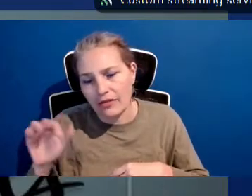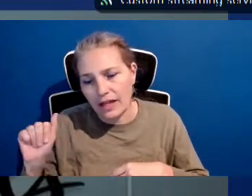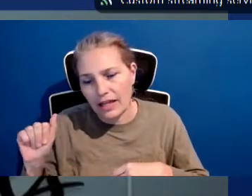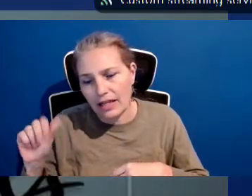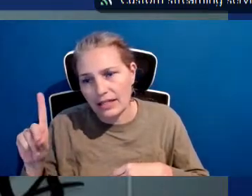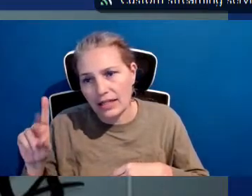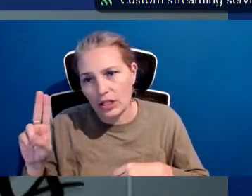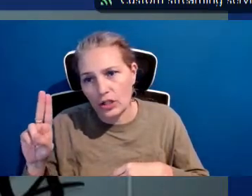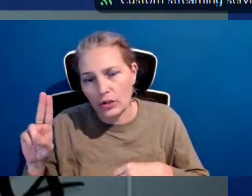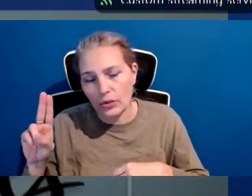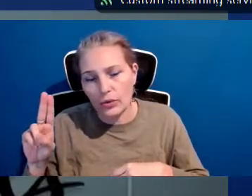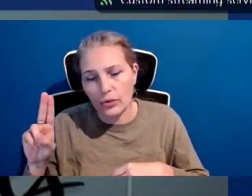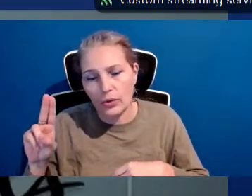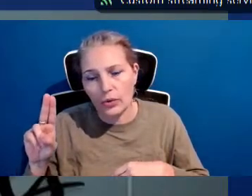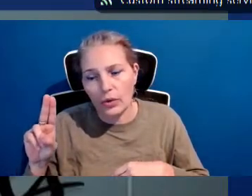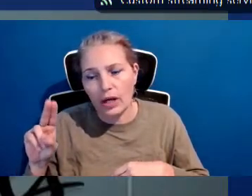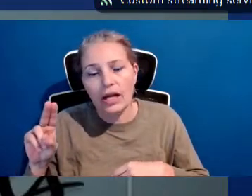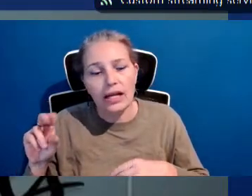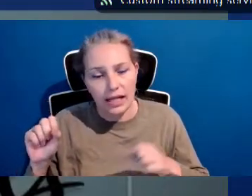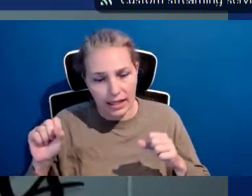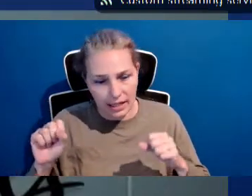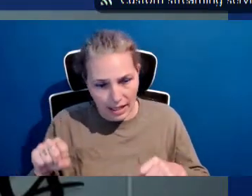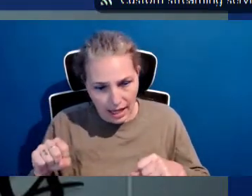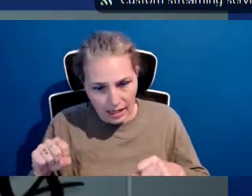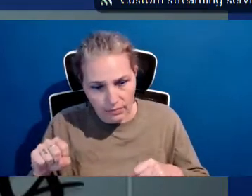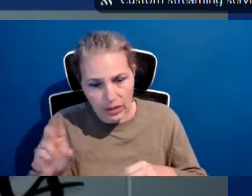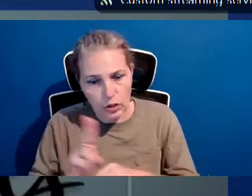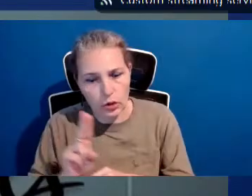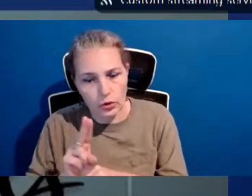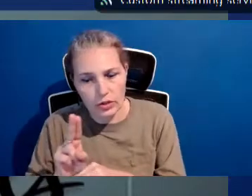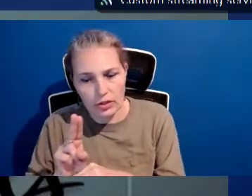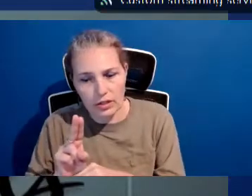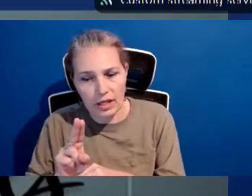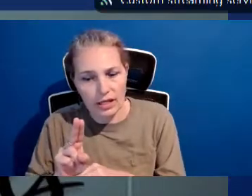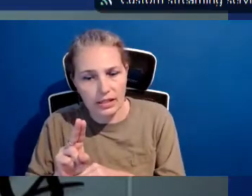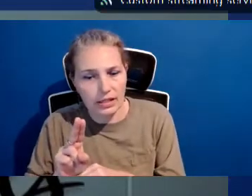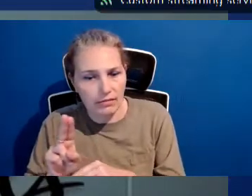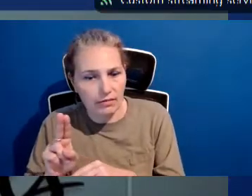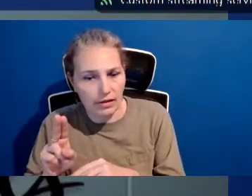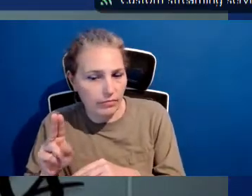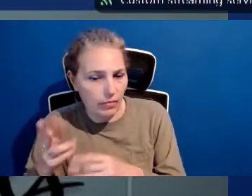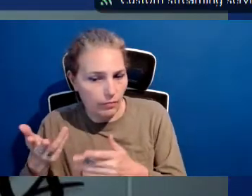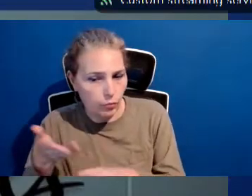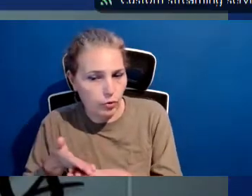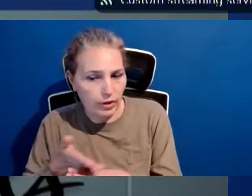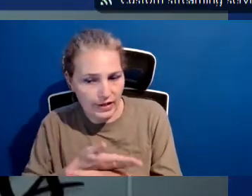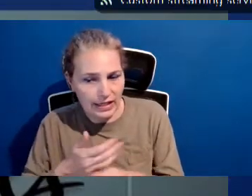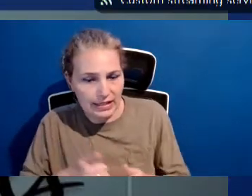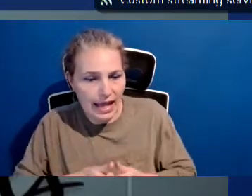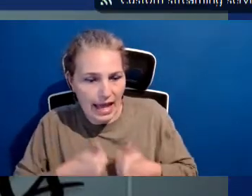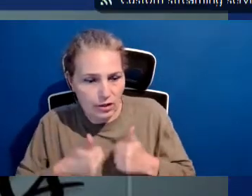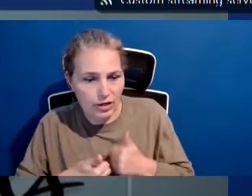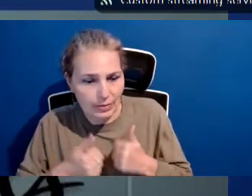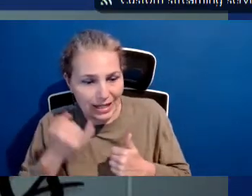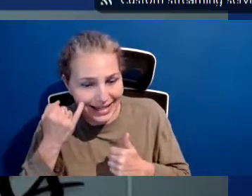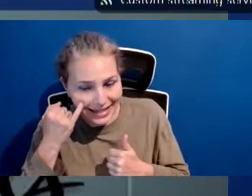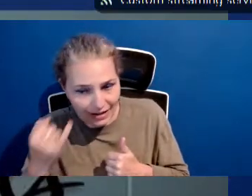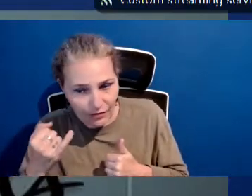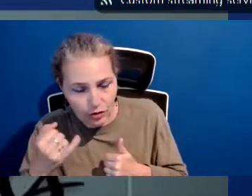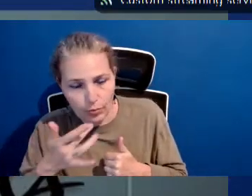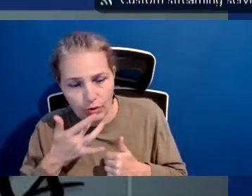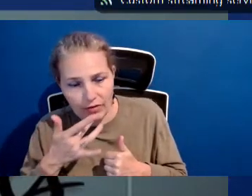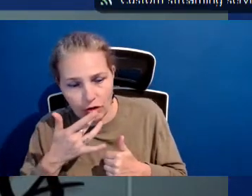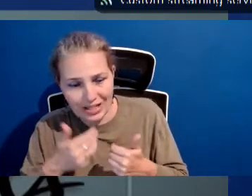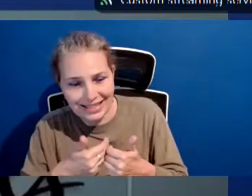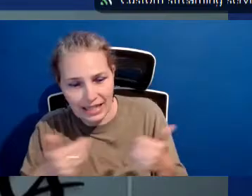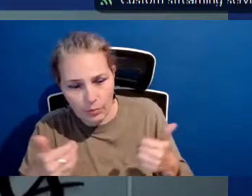ADU can be permitted underneath the existing address, if a separate address is desired or needed because of separate utilities that